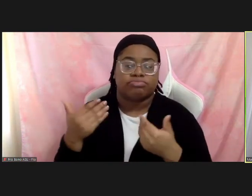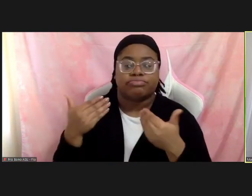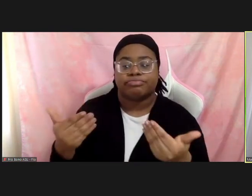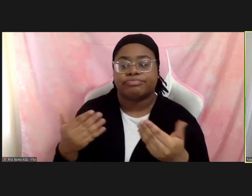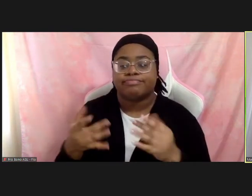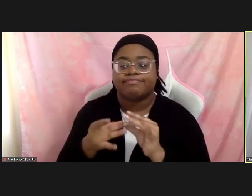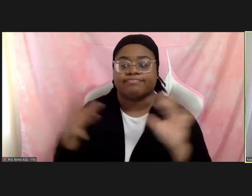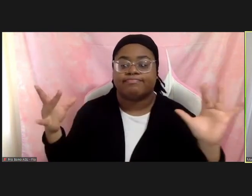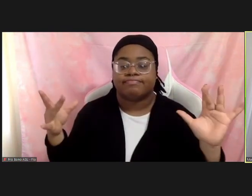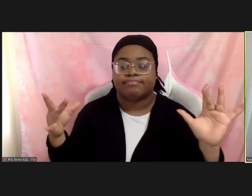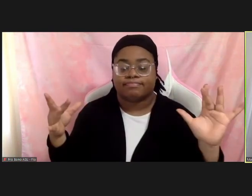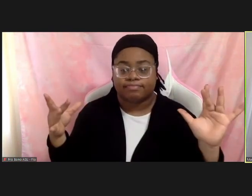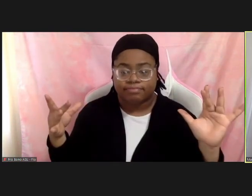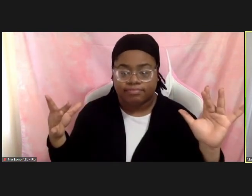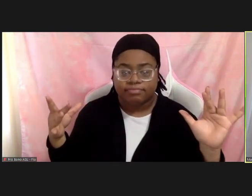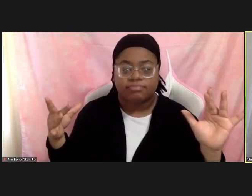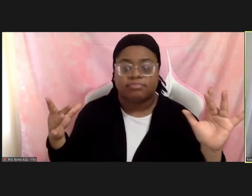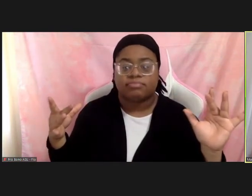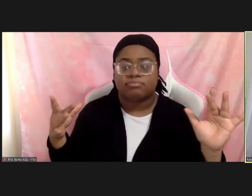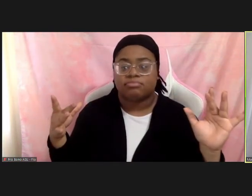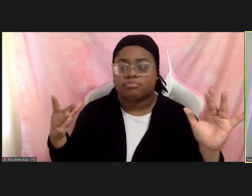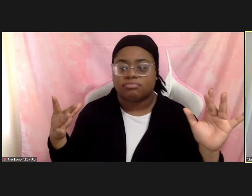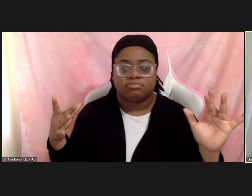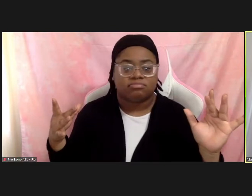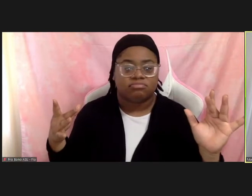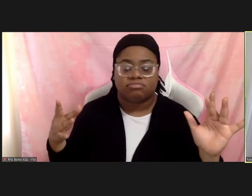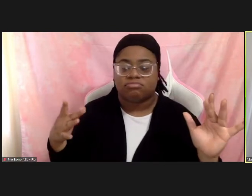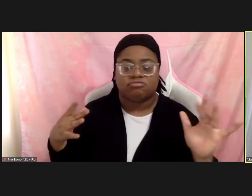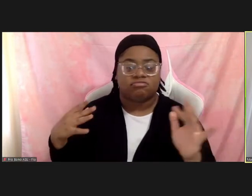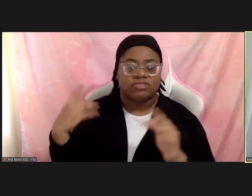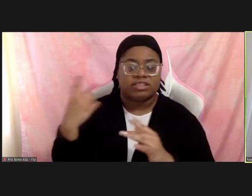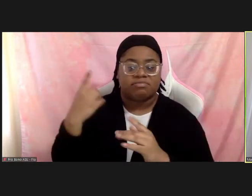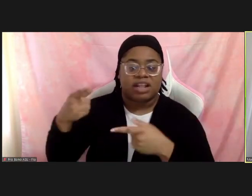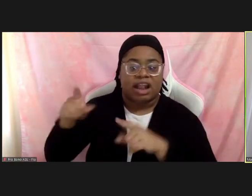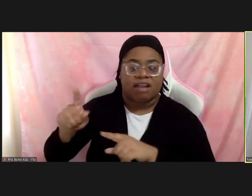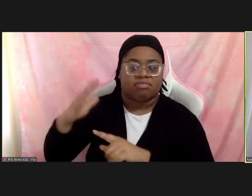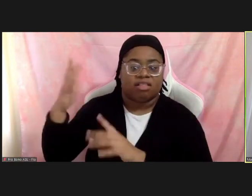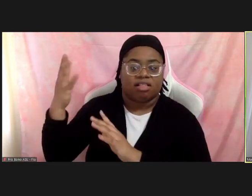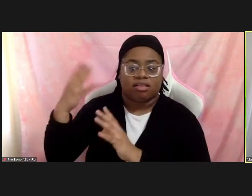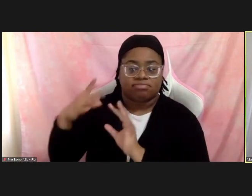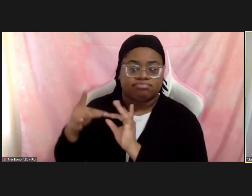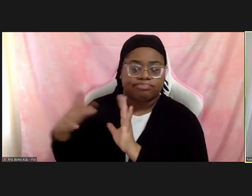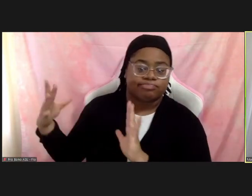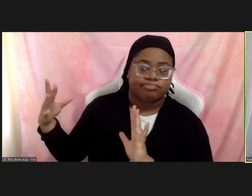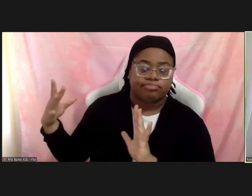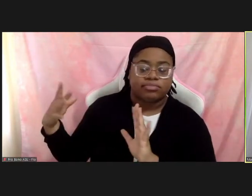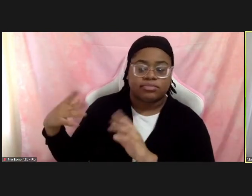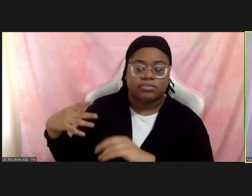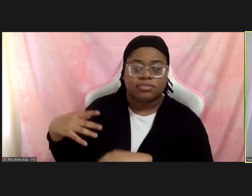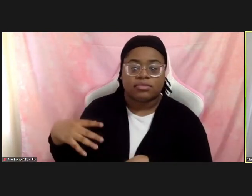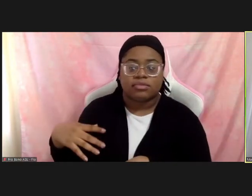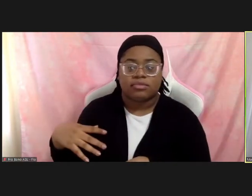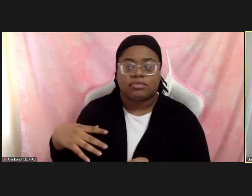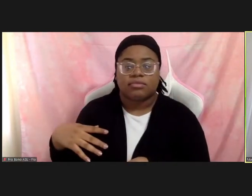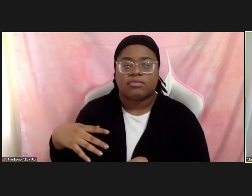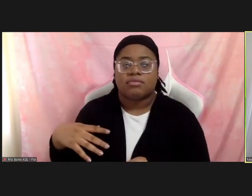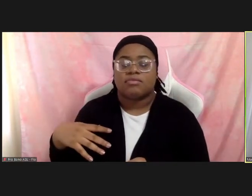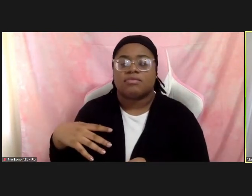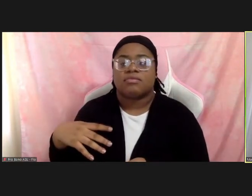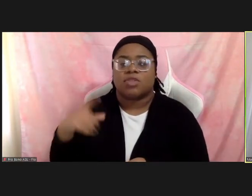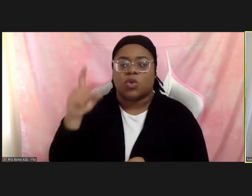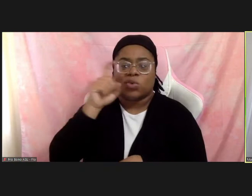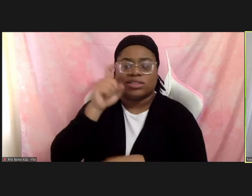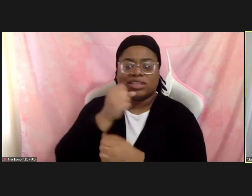disembody, to detach from the full spectrum of sensation and wisdom that resides within